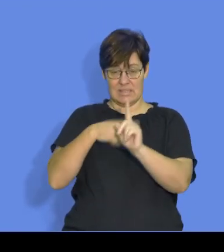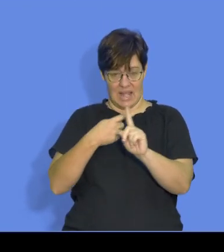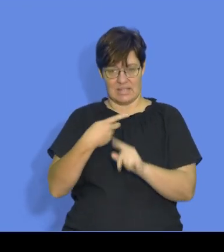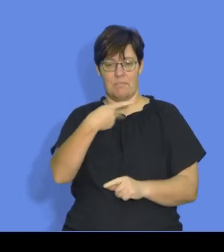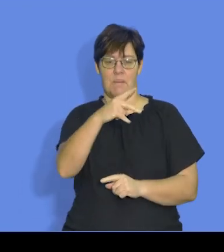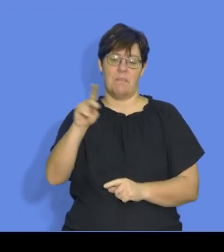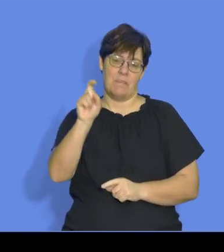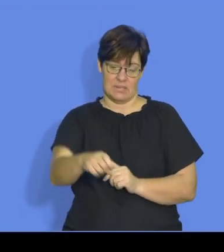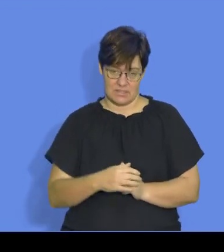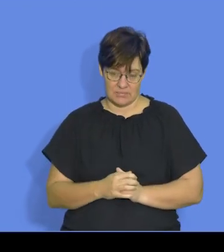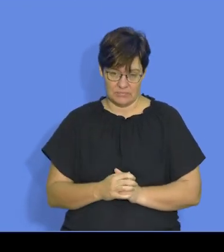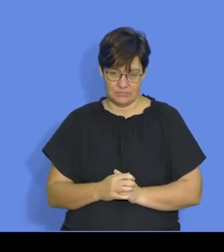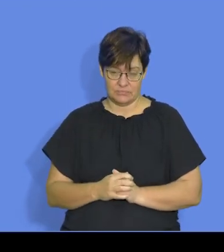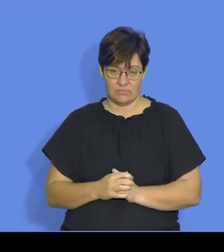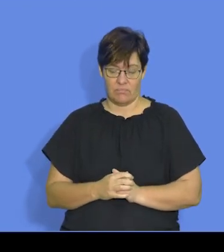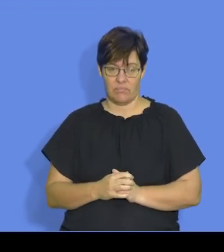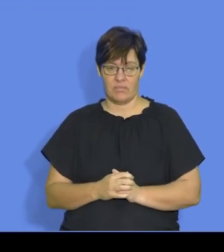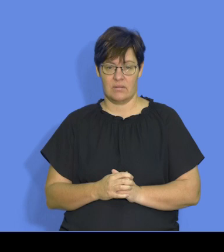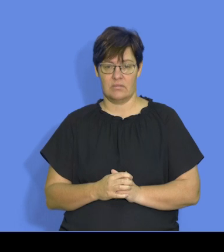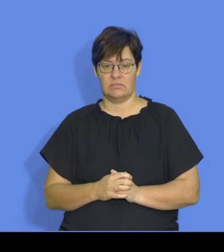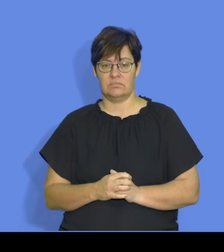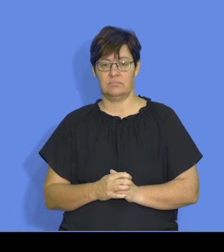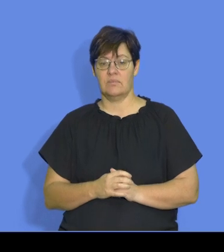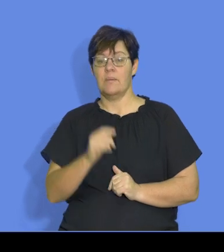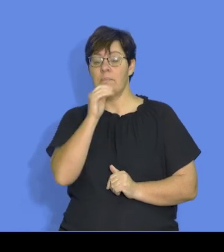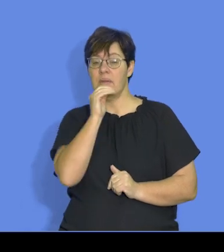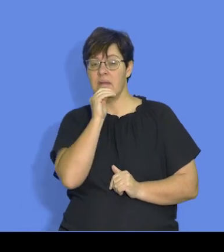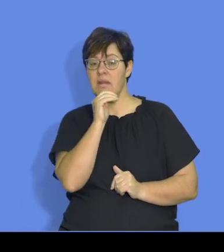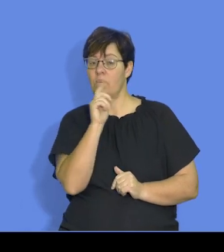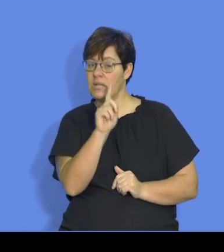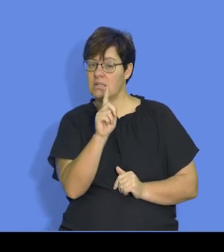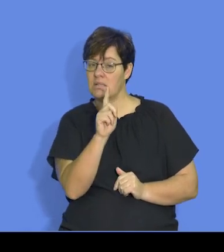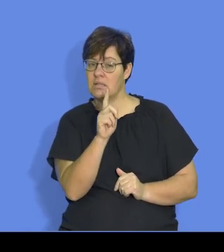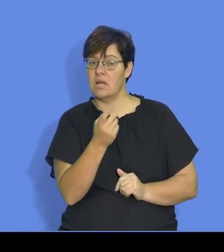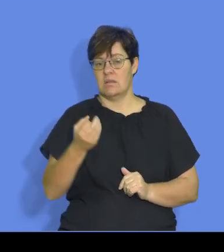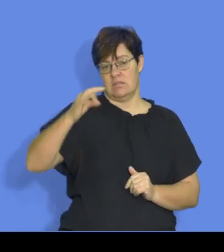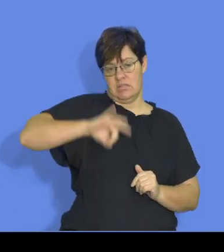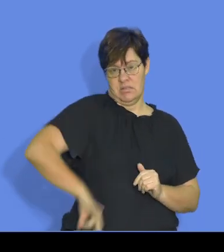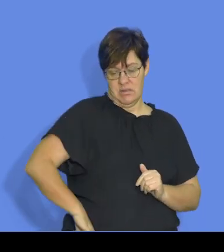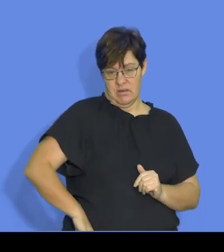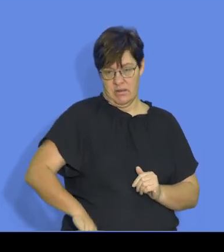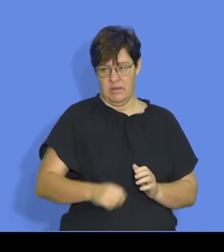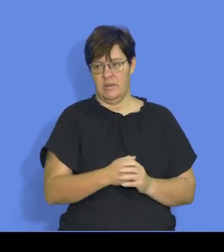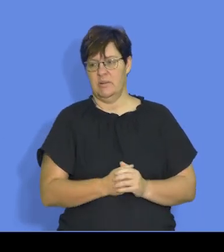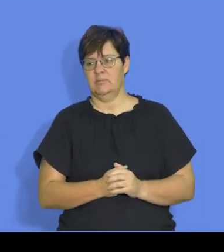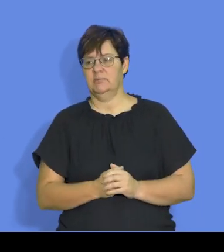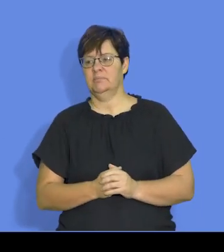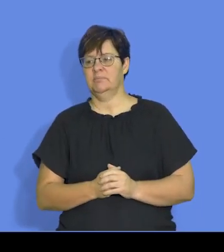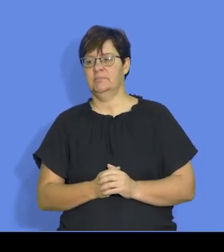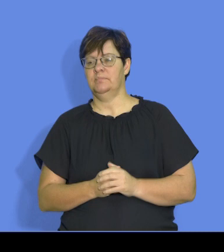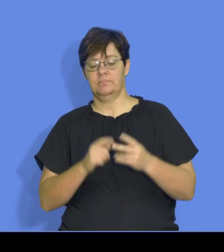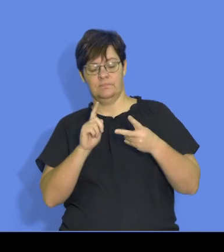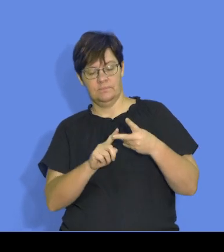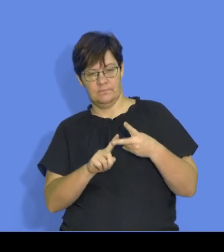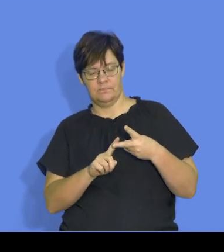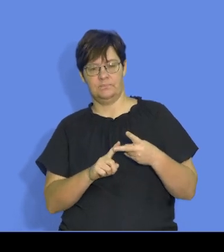these, we know, are incomes for SARS. Then you have excise